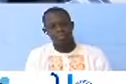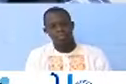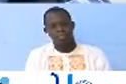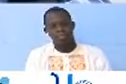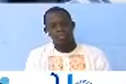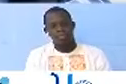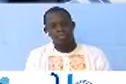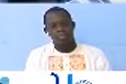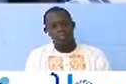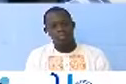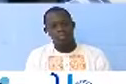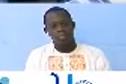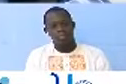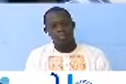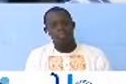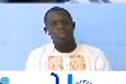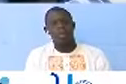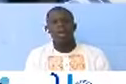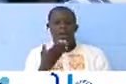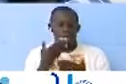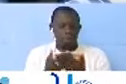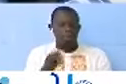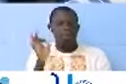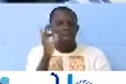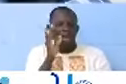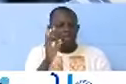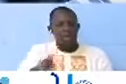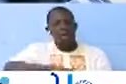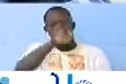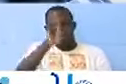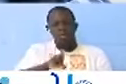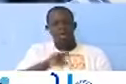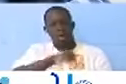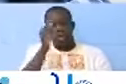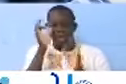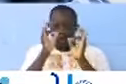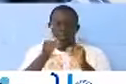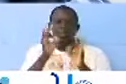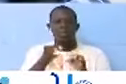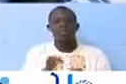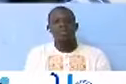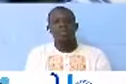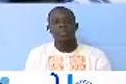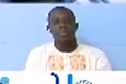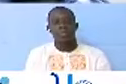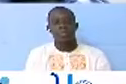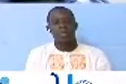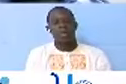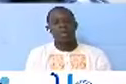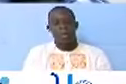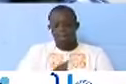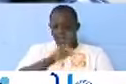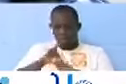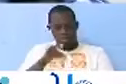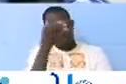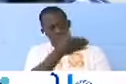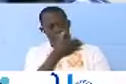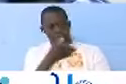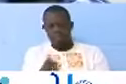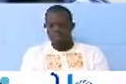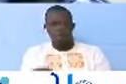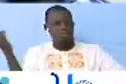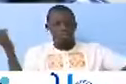Can you hear? Please answer the question and then maybe you can explain. Ajabi drum, foya alipalabang. No, he was not beaten.